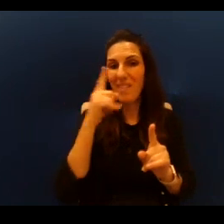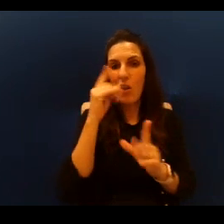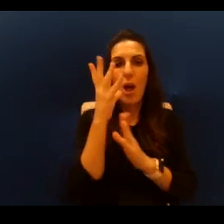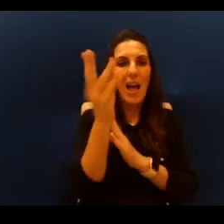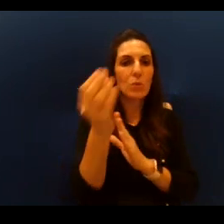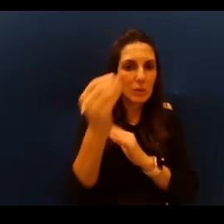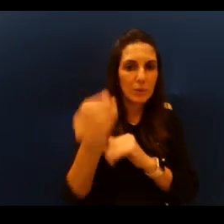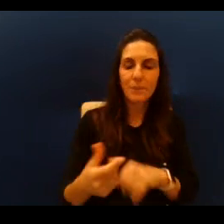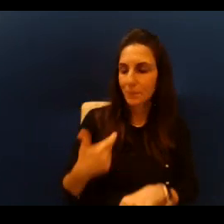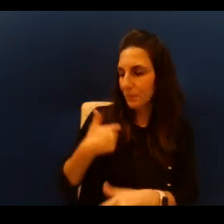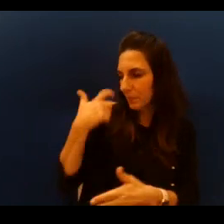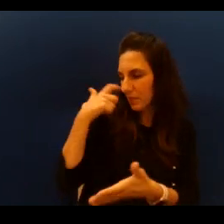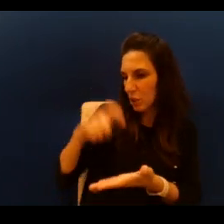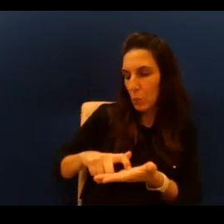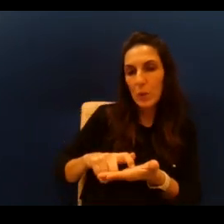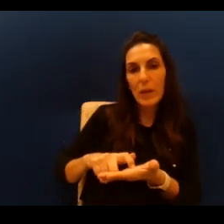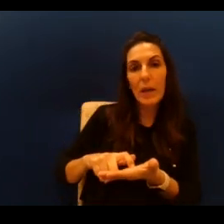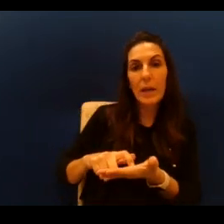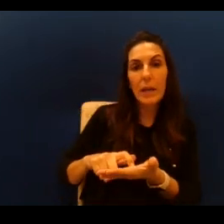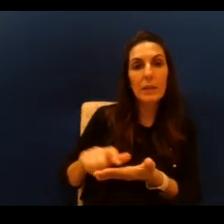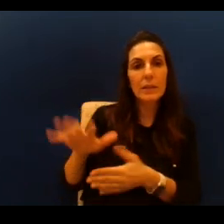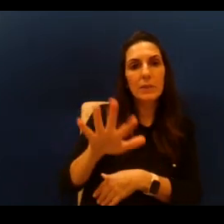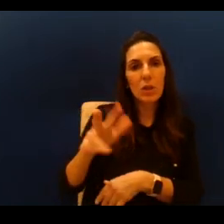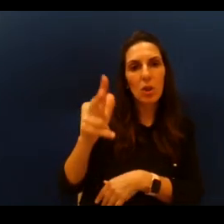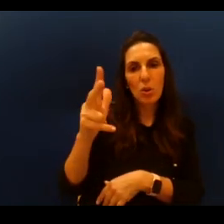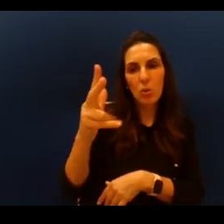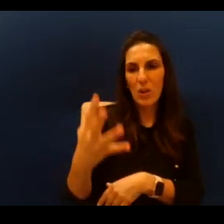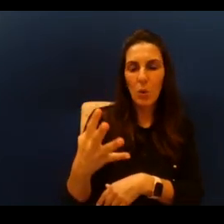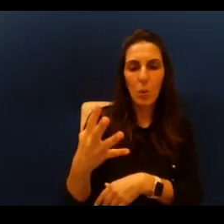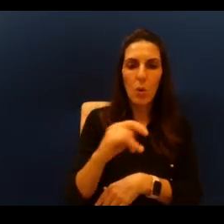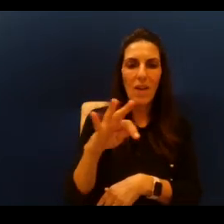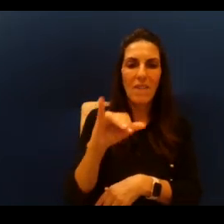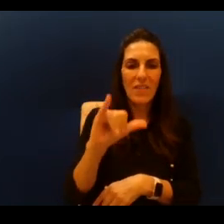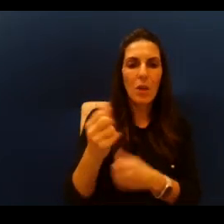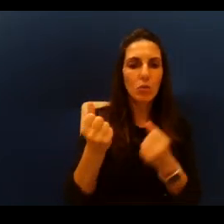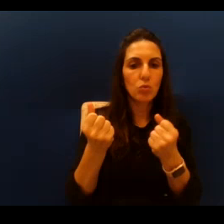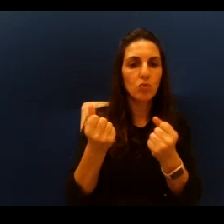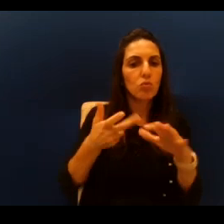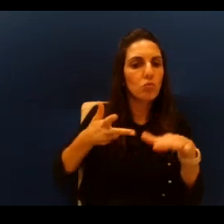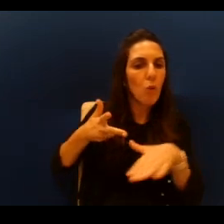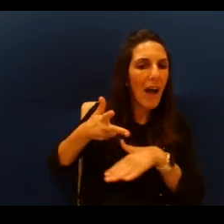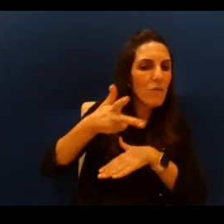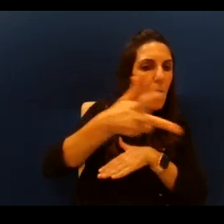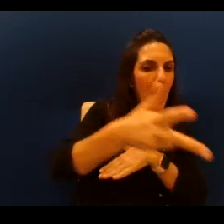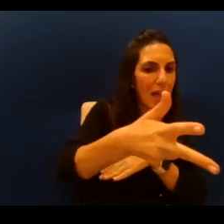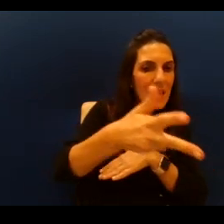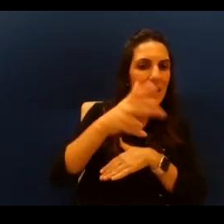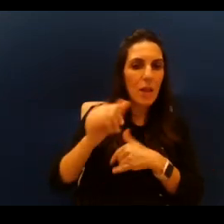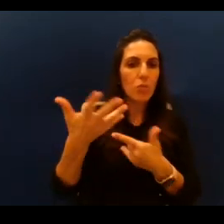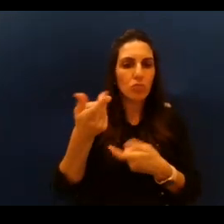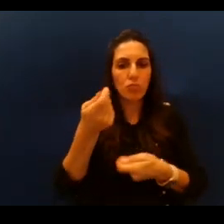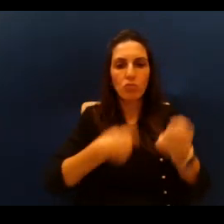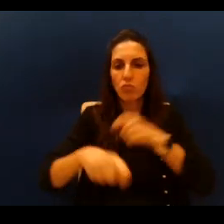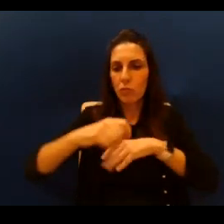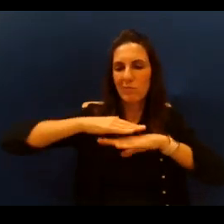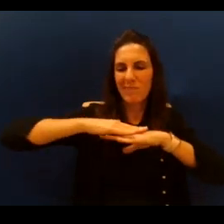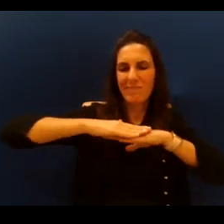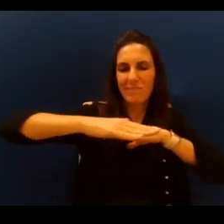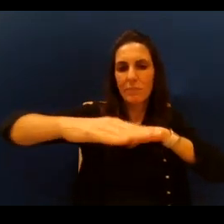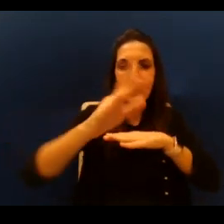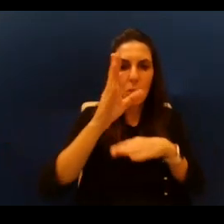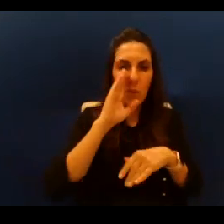I noticed about three-quarters of the driveway was resurfaced. Are they going to do the